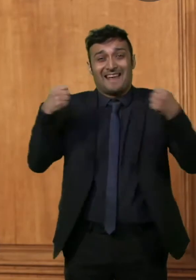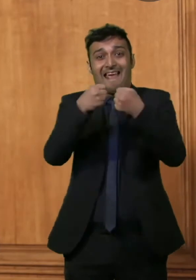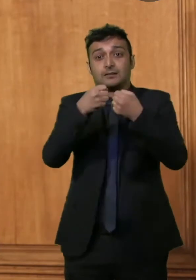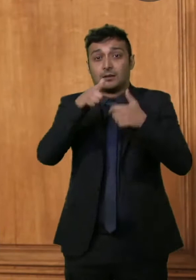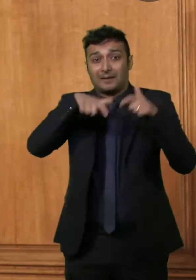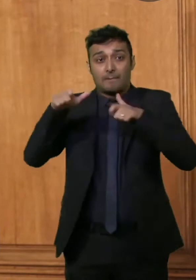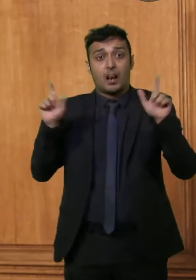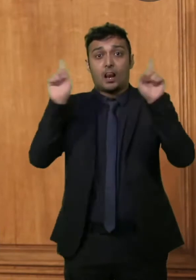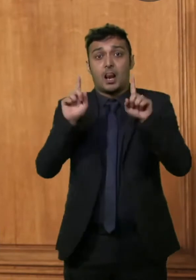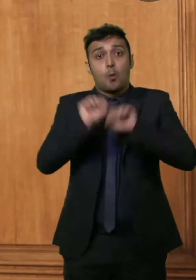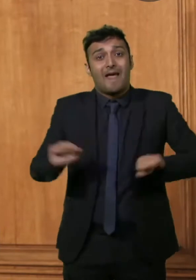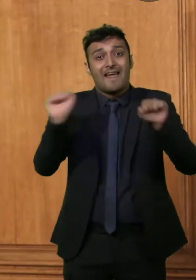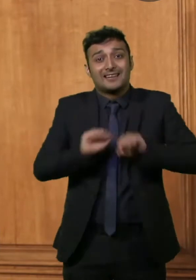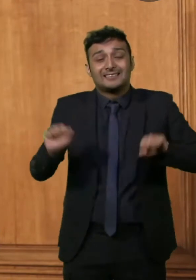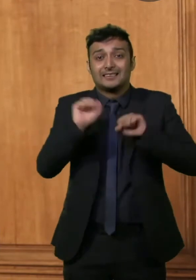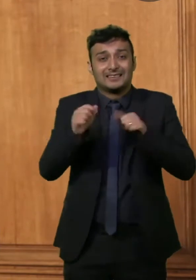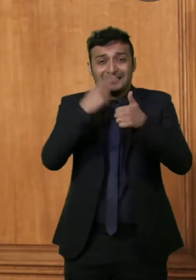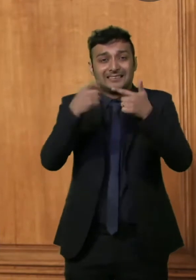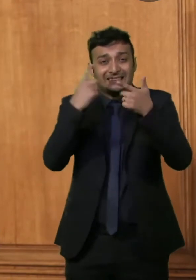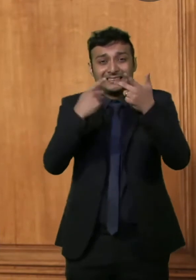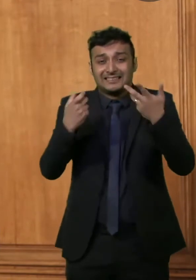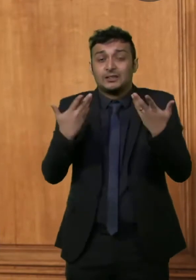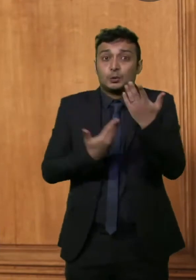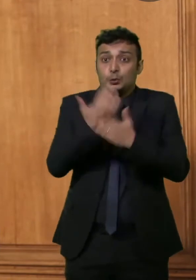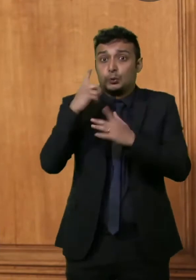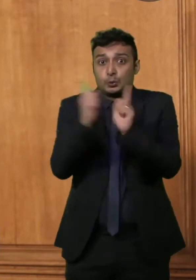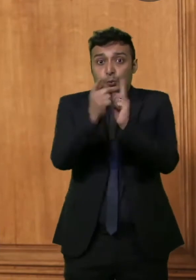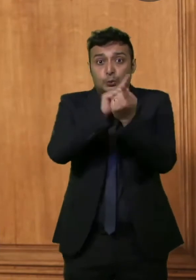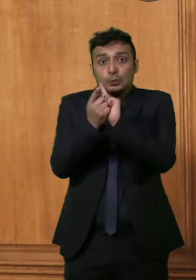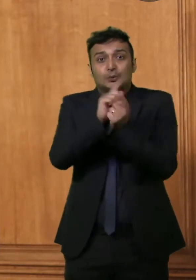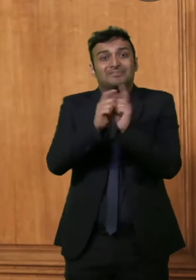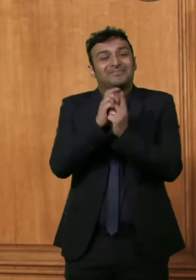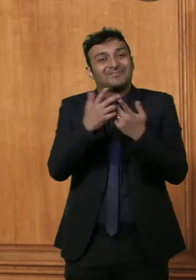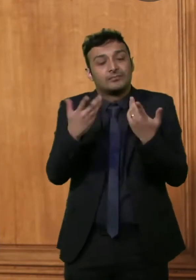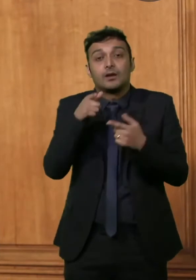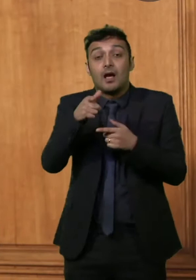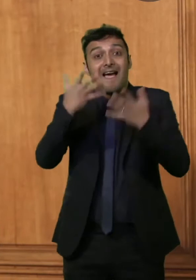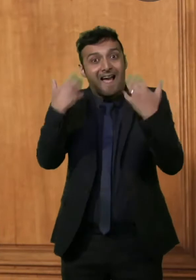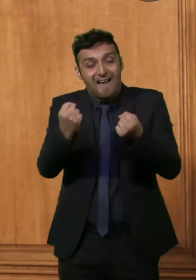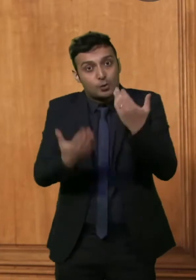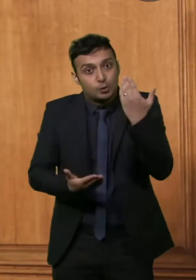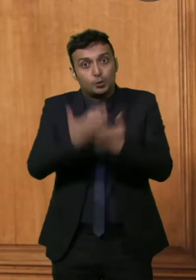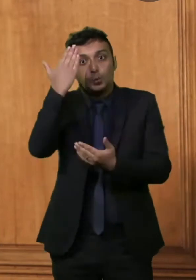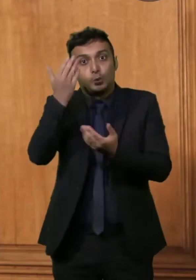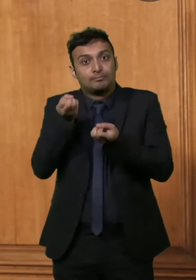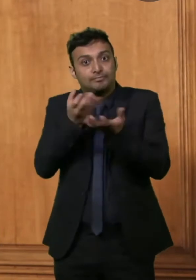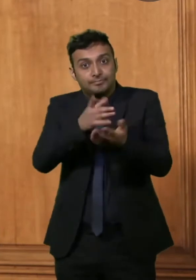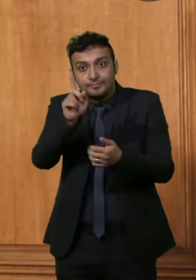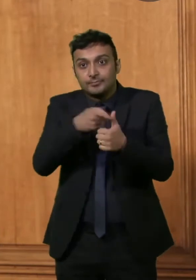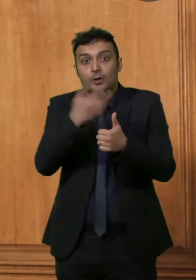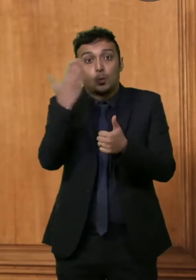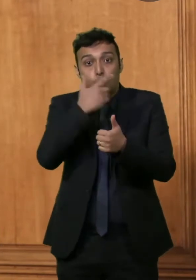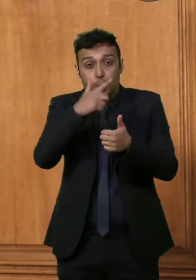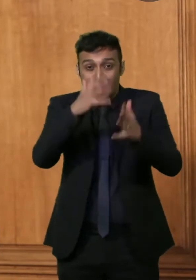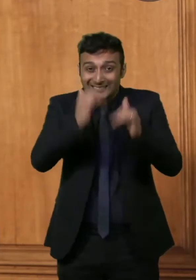is there are new interventions. So the testing for schools is in place, starting from now and gradually for